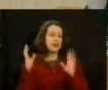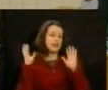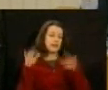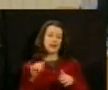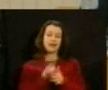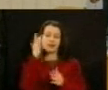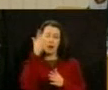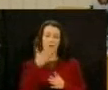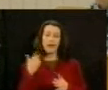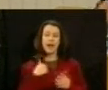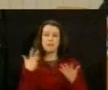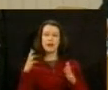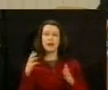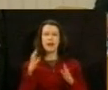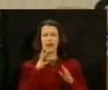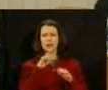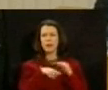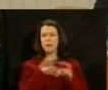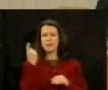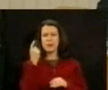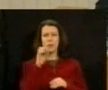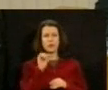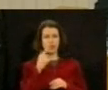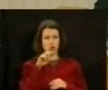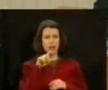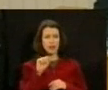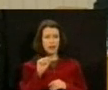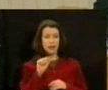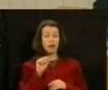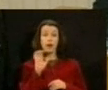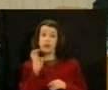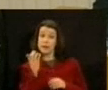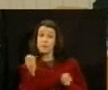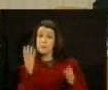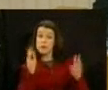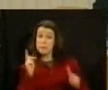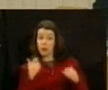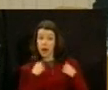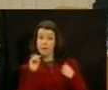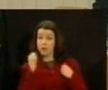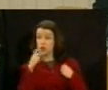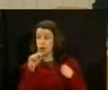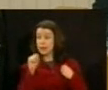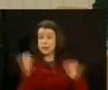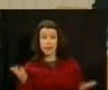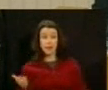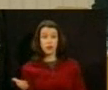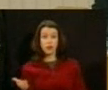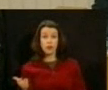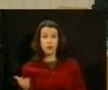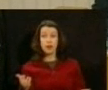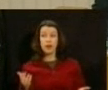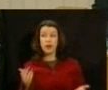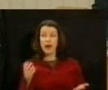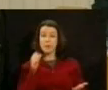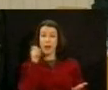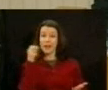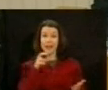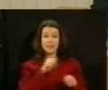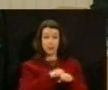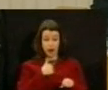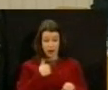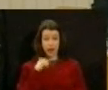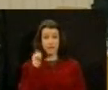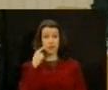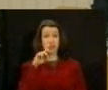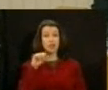By the way, you mentioned someone's agenda. Well, apparently a lot of people have agendas up here. I'm not casting stones at anybody. I have an agenda, too. I'd like for